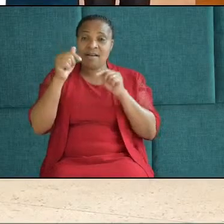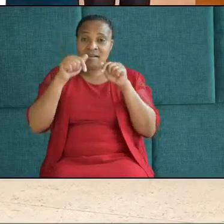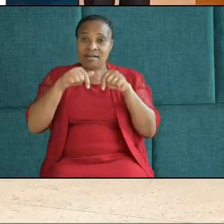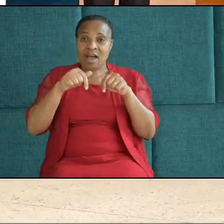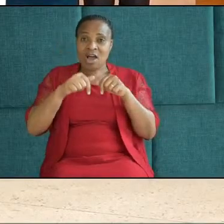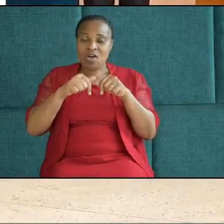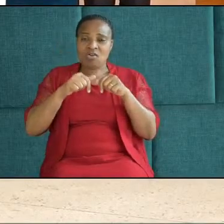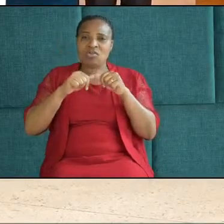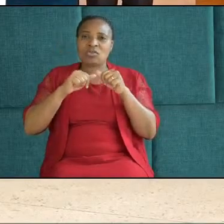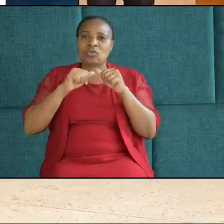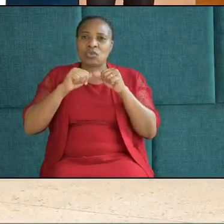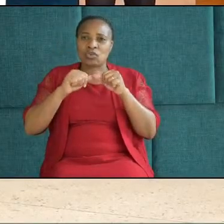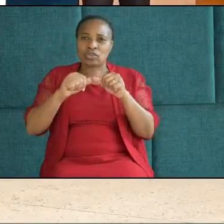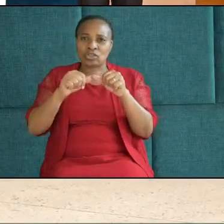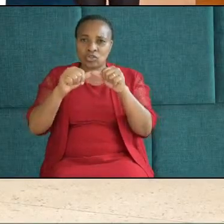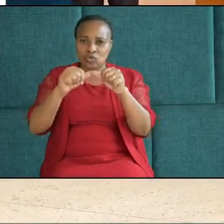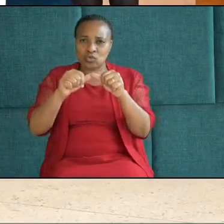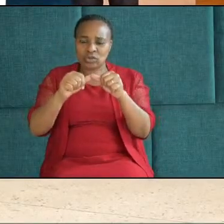is still